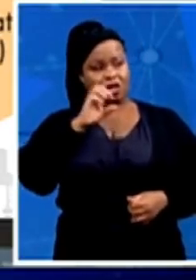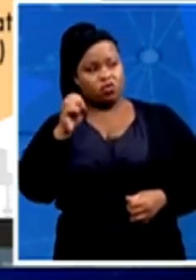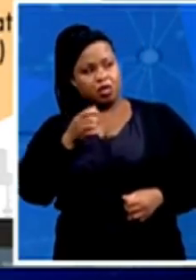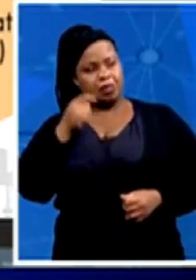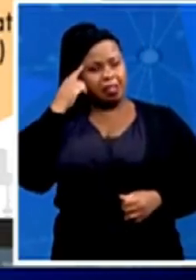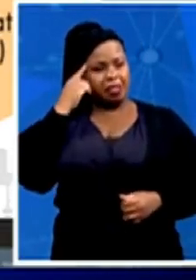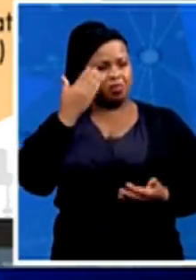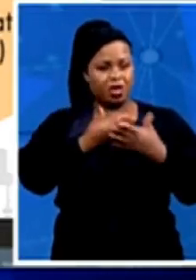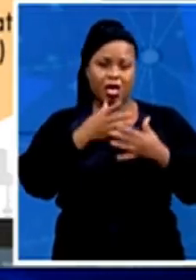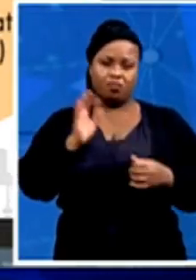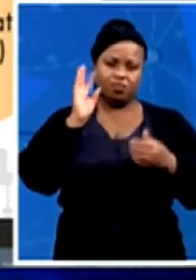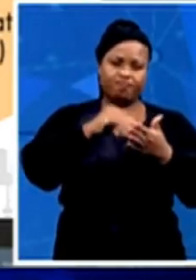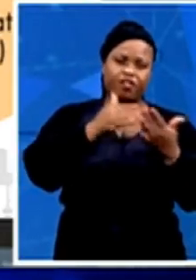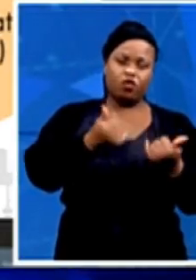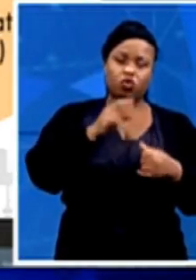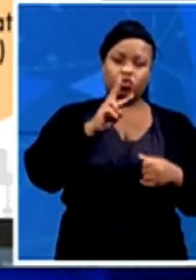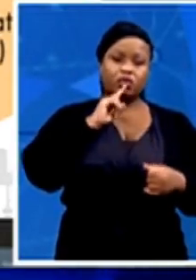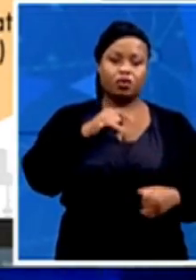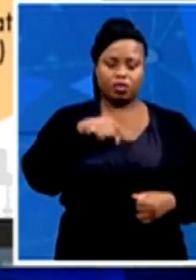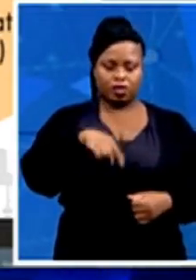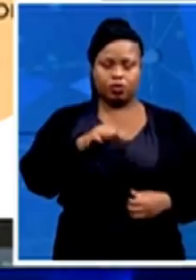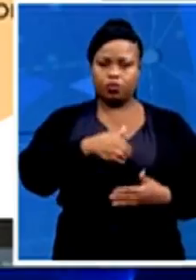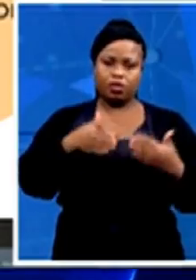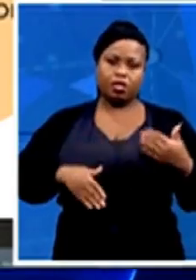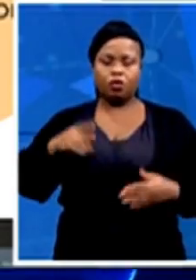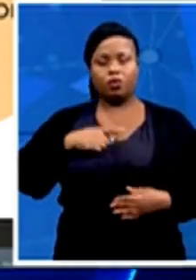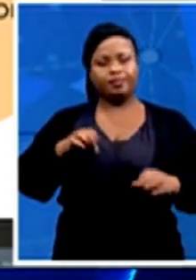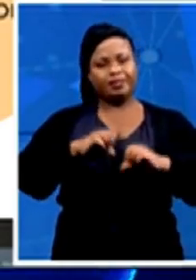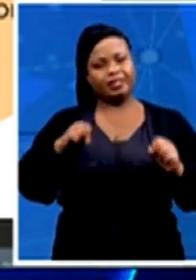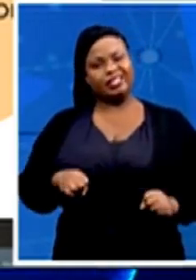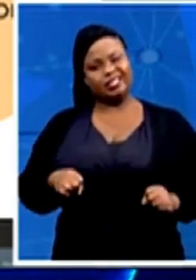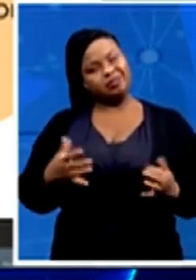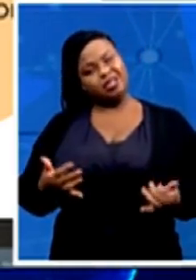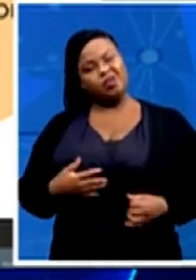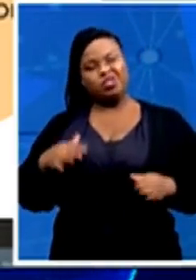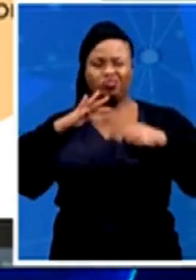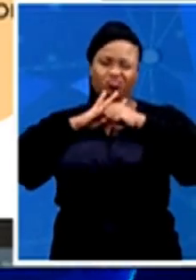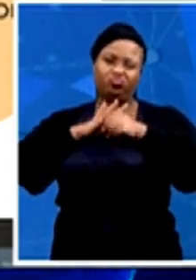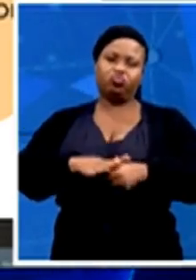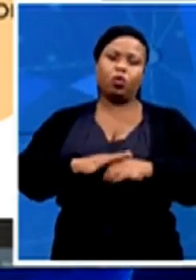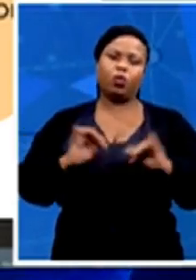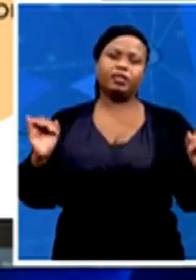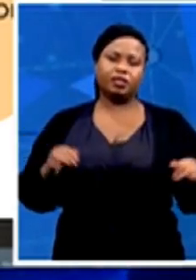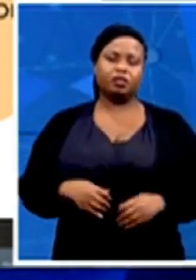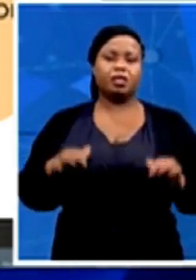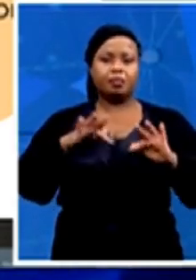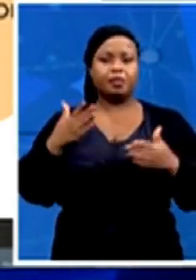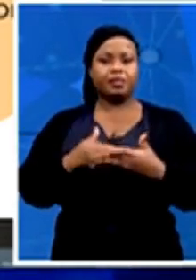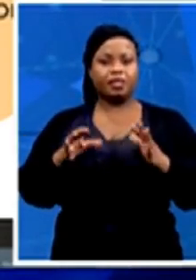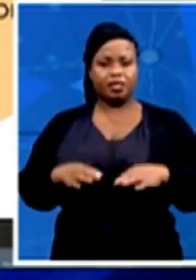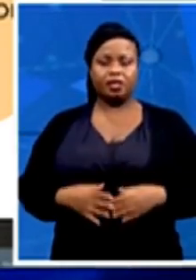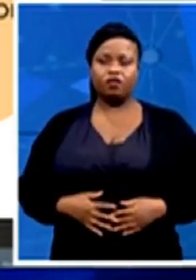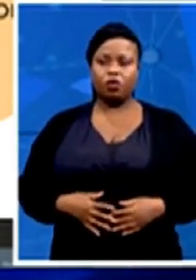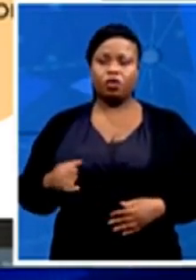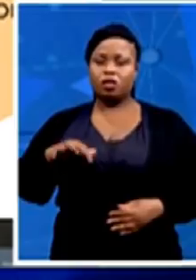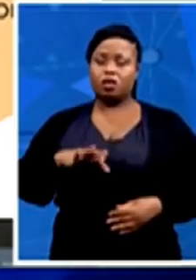weekend. That is putting the system at severe strain in the public sector. Our ventilation capacity has gone up from the first to second wave, and